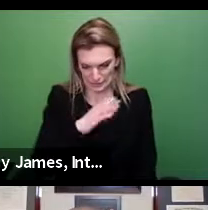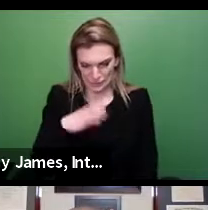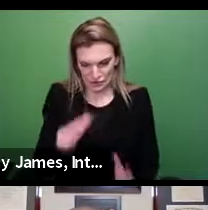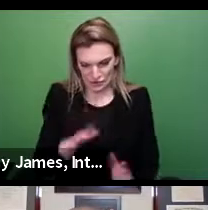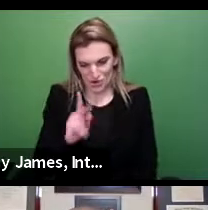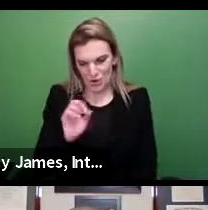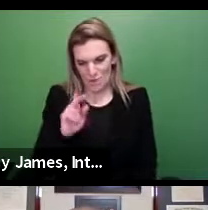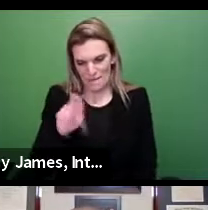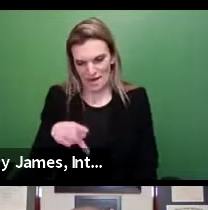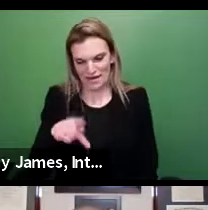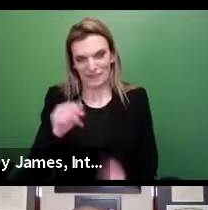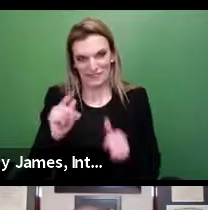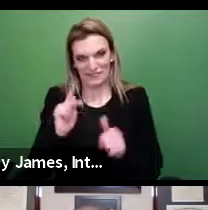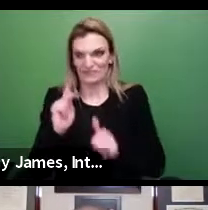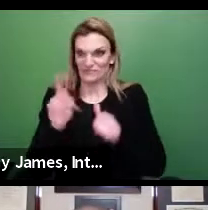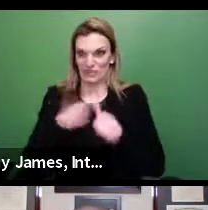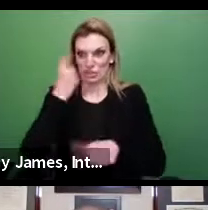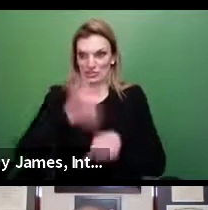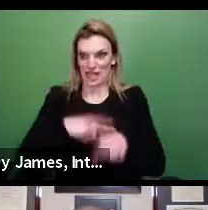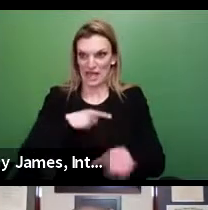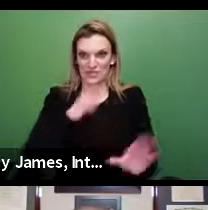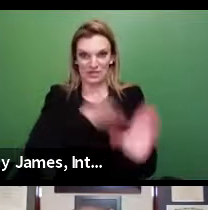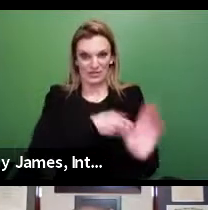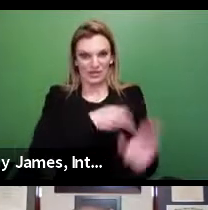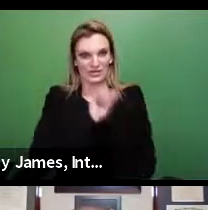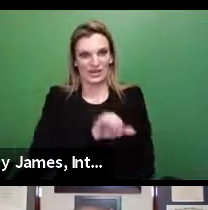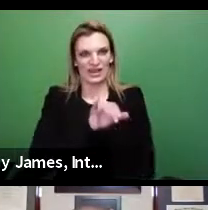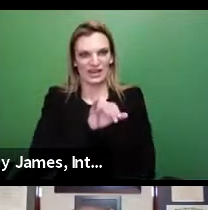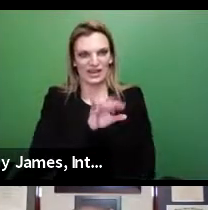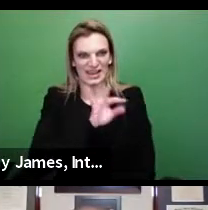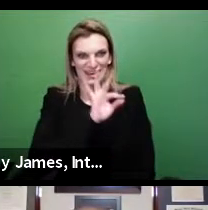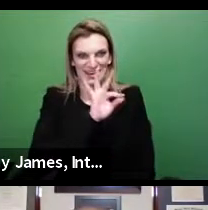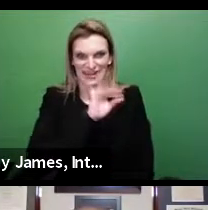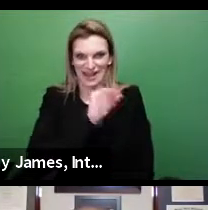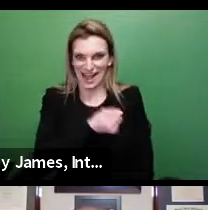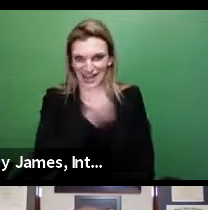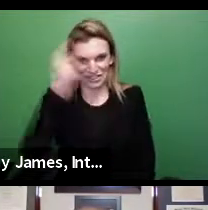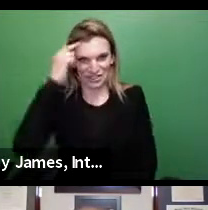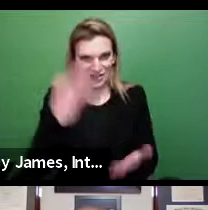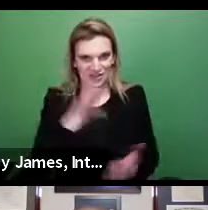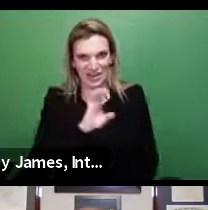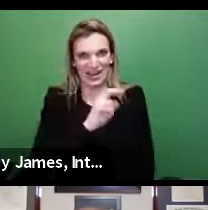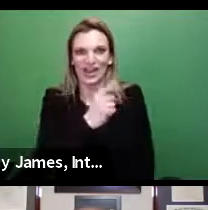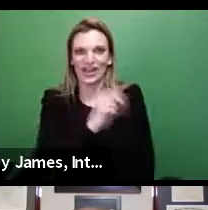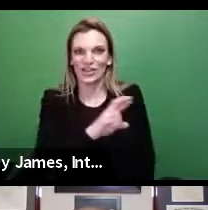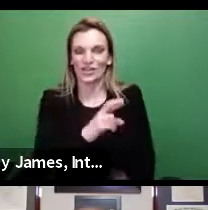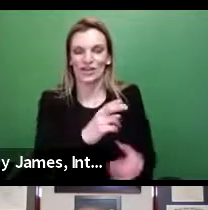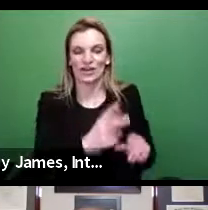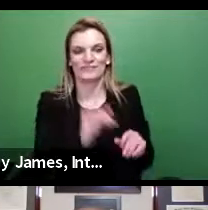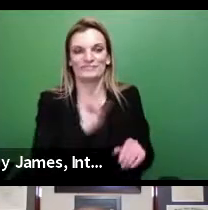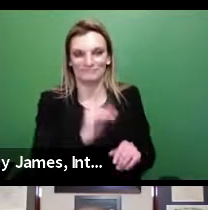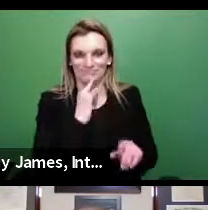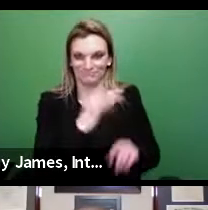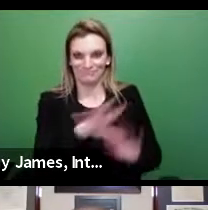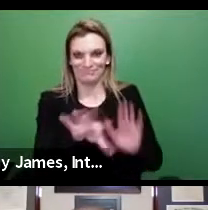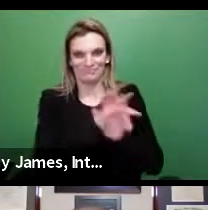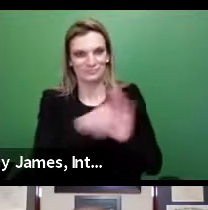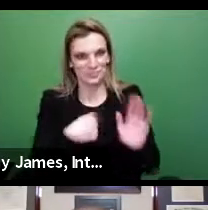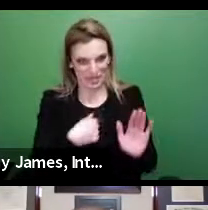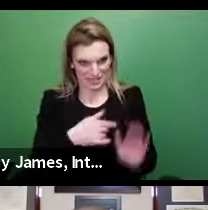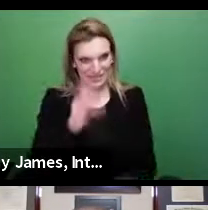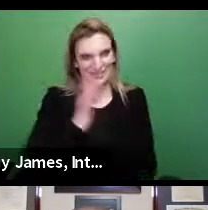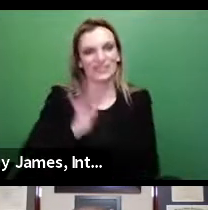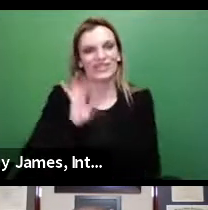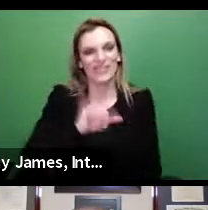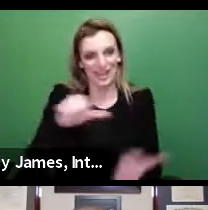1990s, Governor Engler appointed me at that time. And at that time, I also served as co-chair with